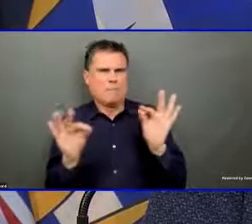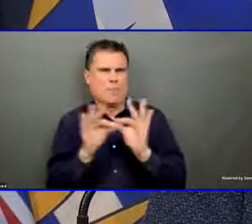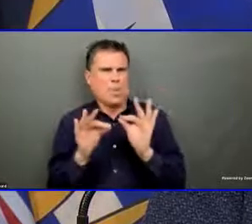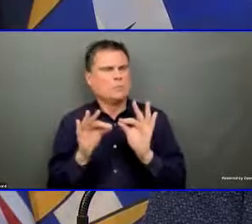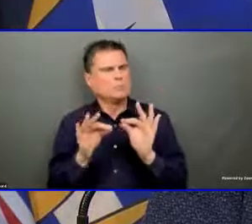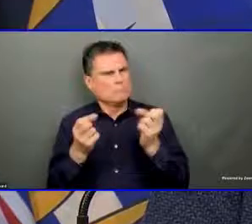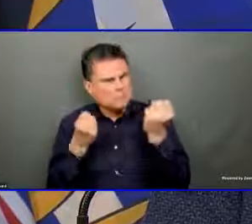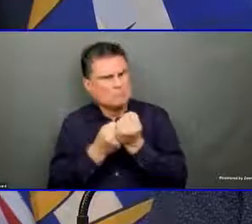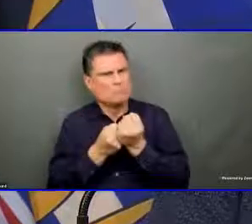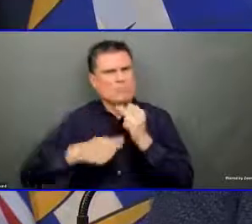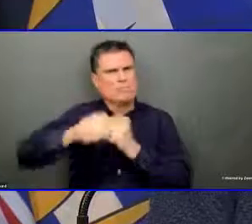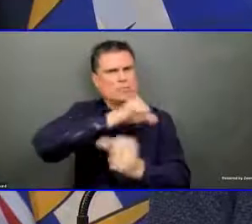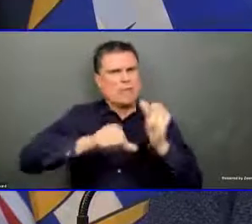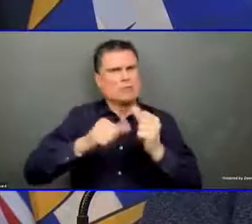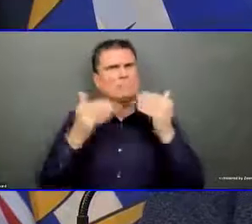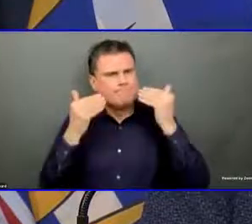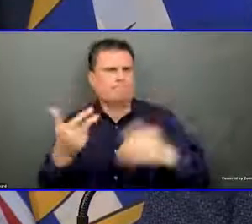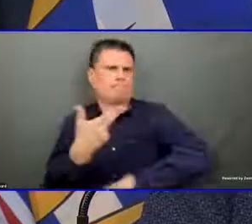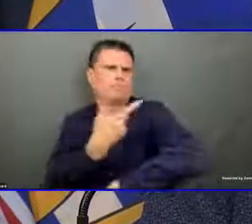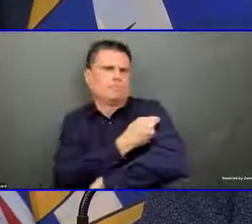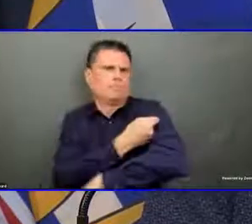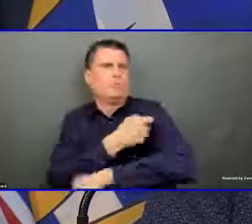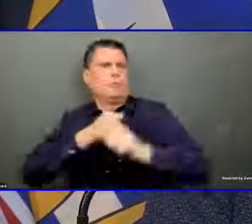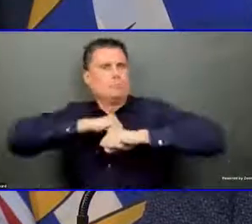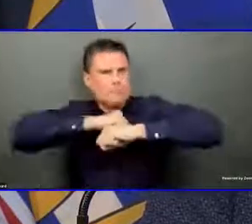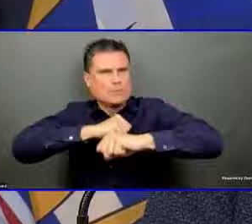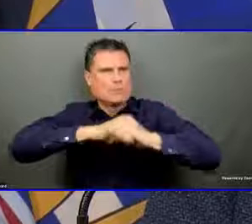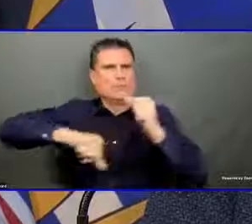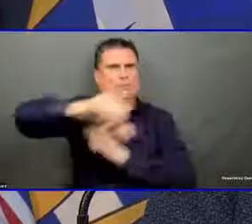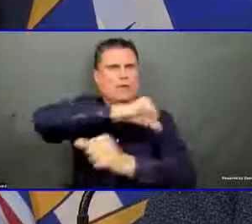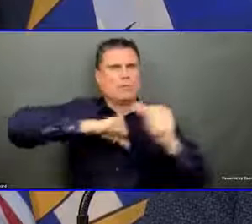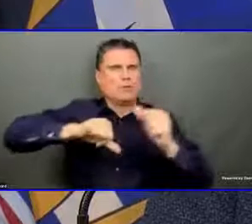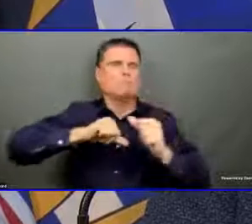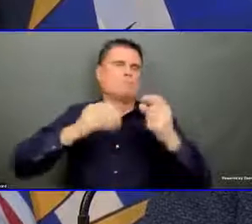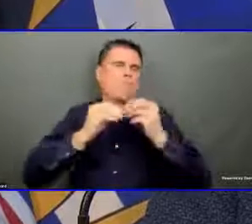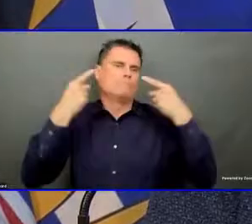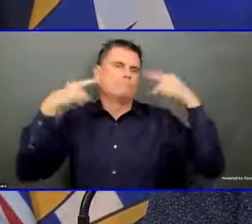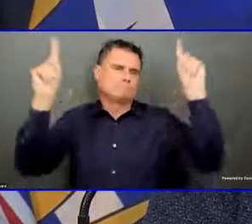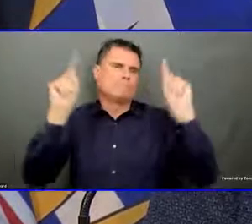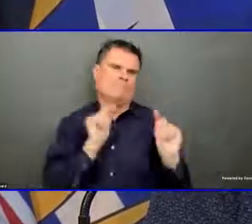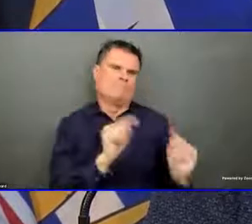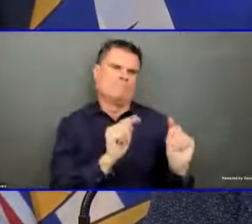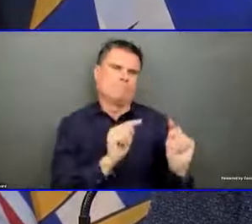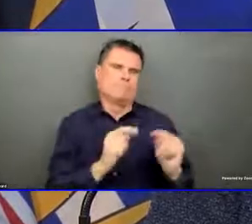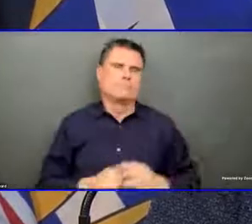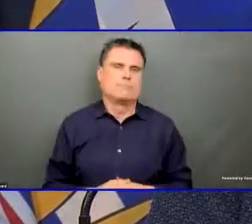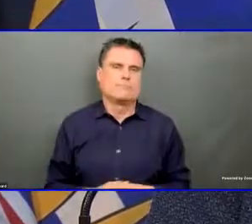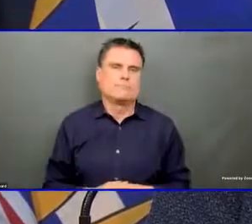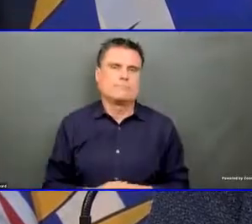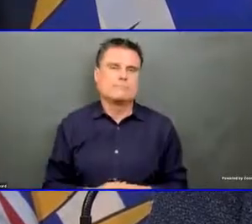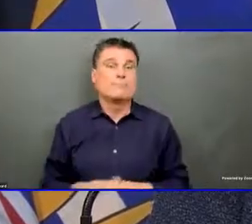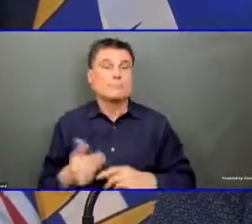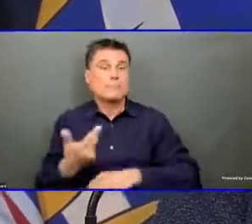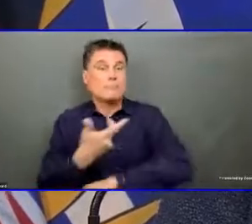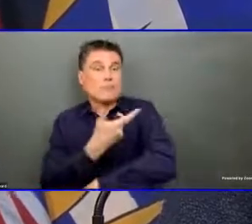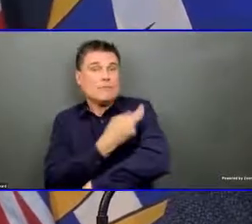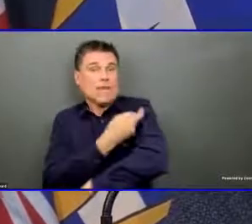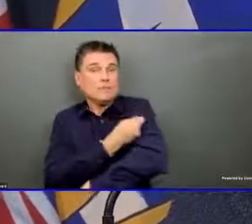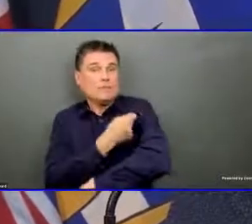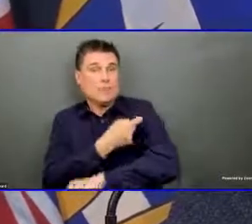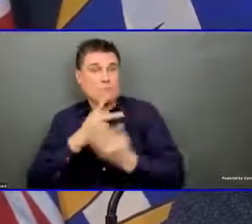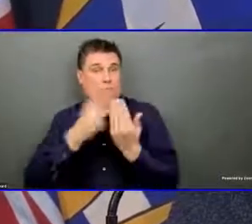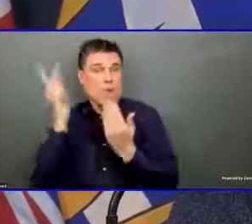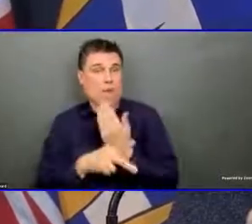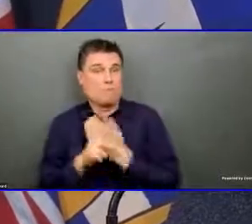that we have. None of our vaccine programs in Canada or in BC are mandatory,